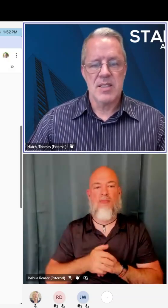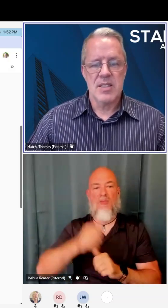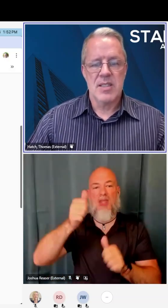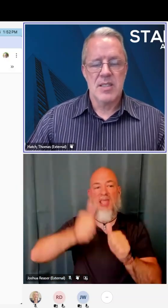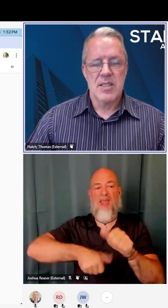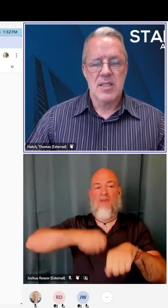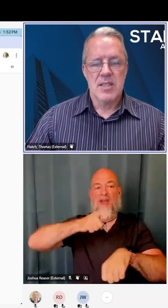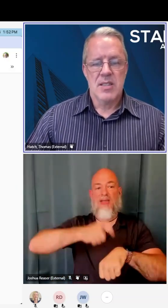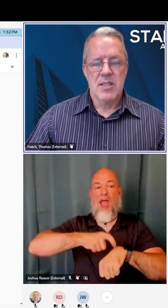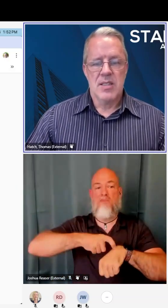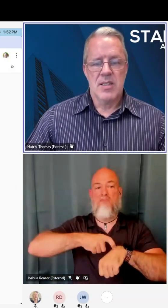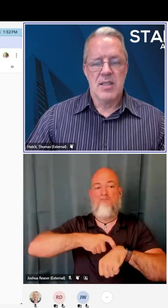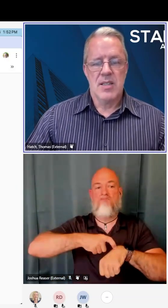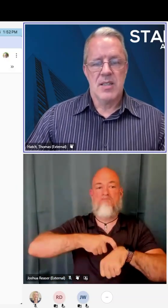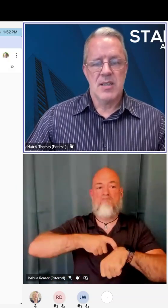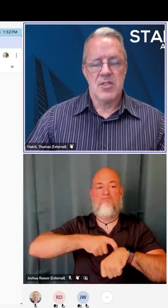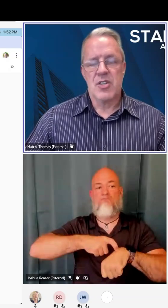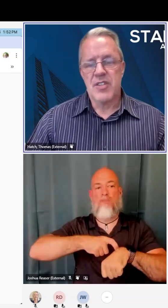main